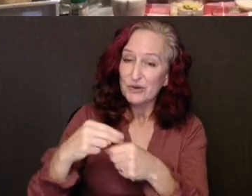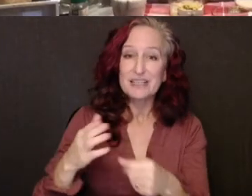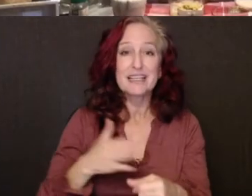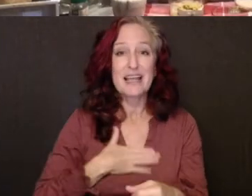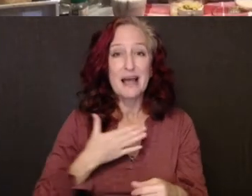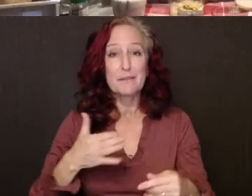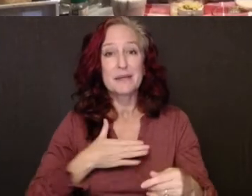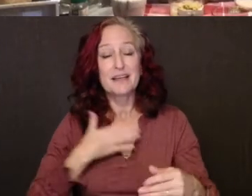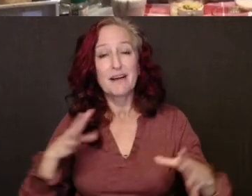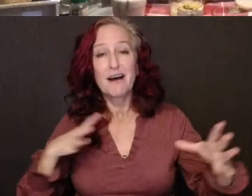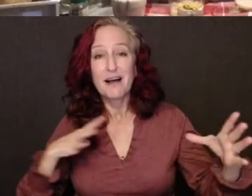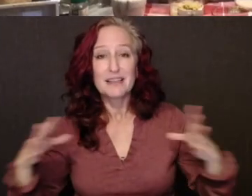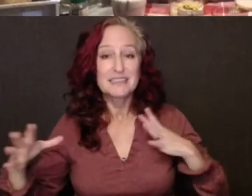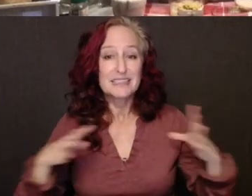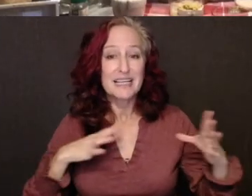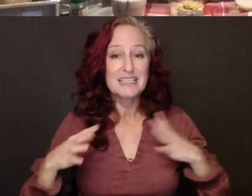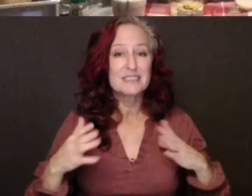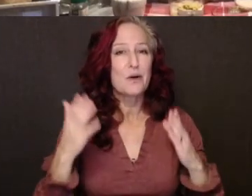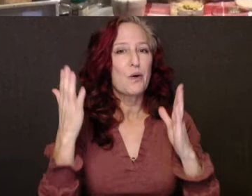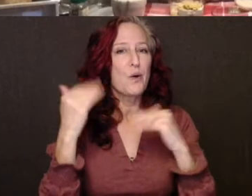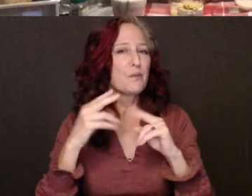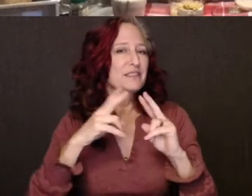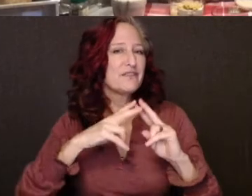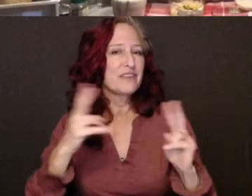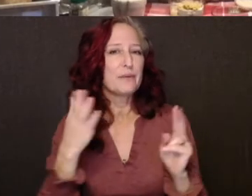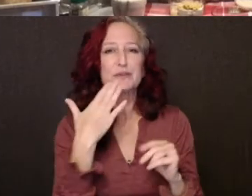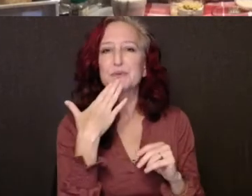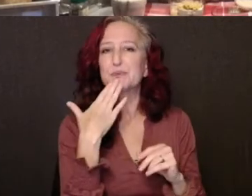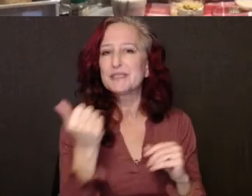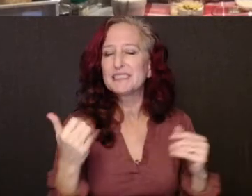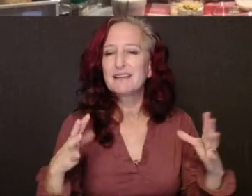you get those first two cakes right, then you're good.